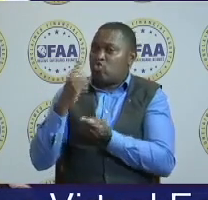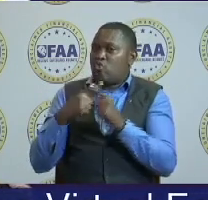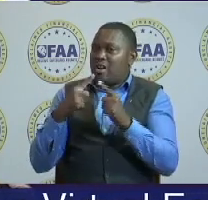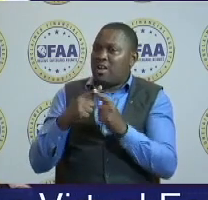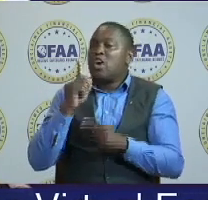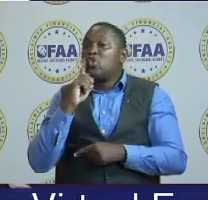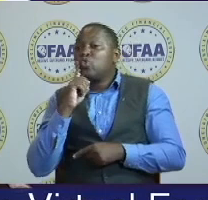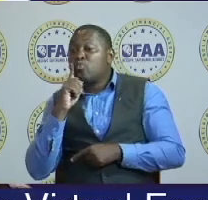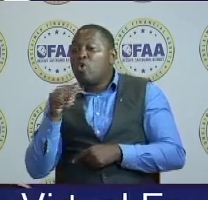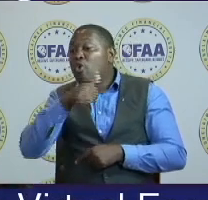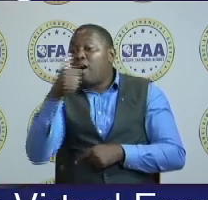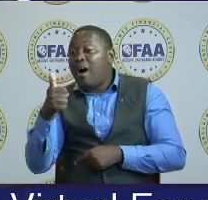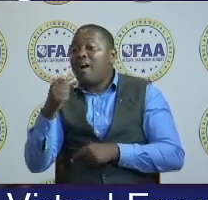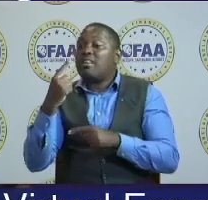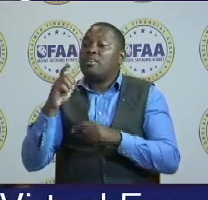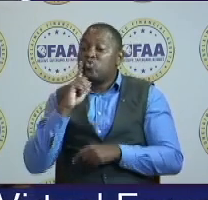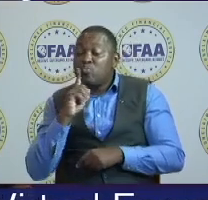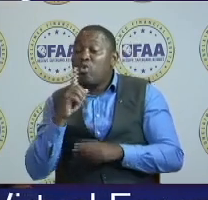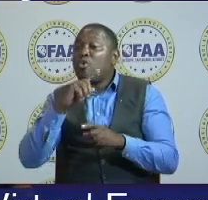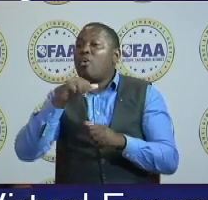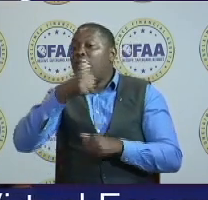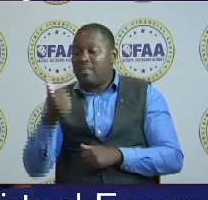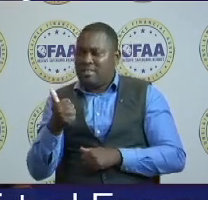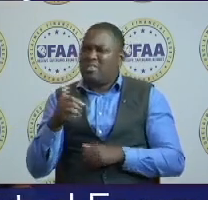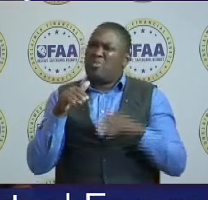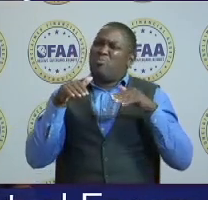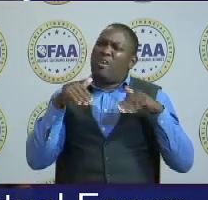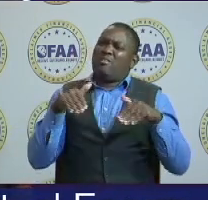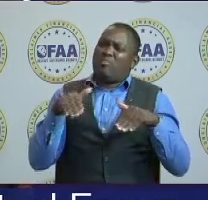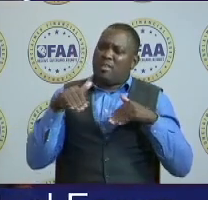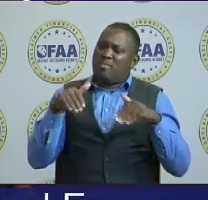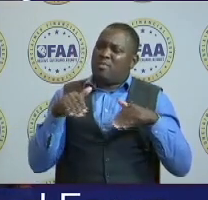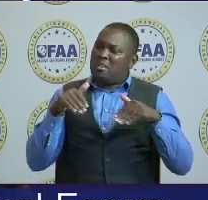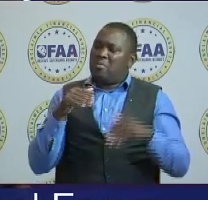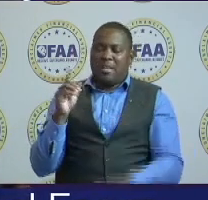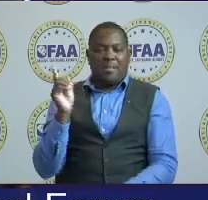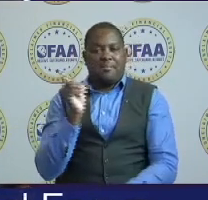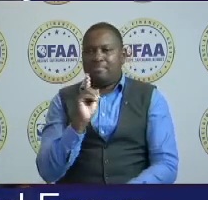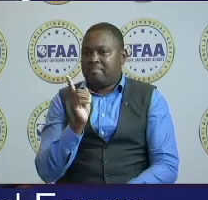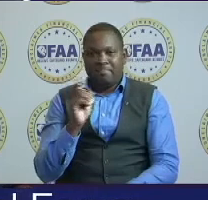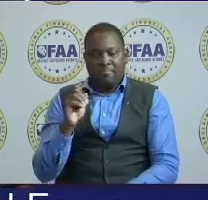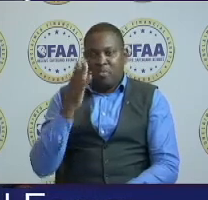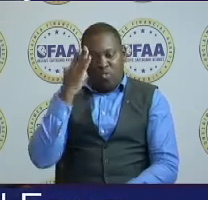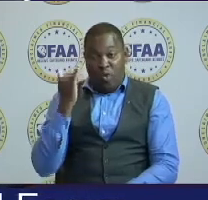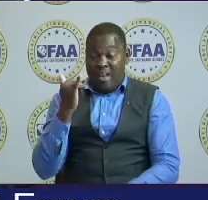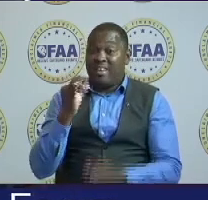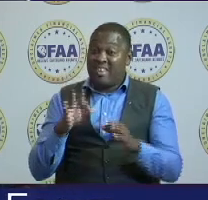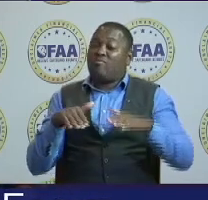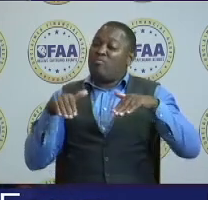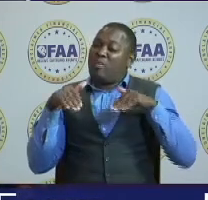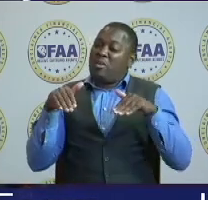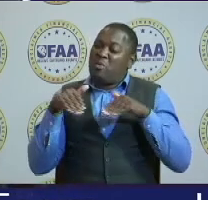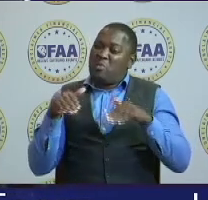and maybe next week to another. So sometimes when you wait all this until the end of the year, you could find yourself in breach of compliance. So we're encouraging